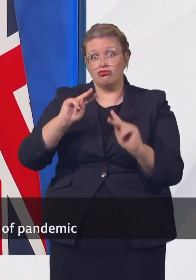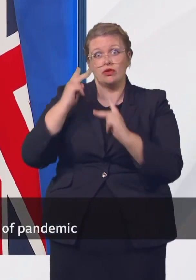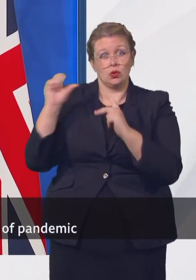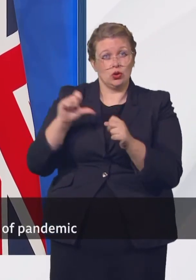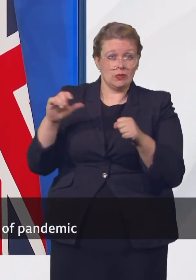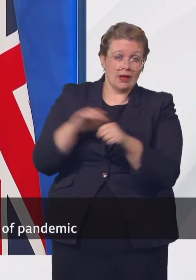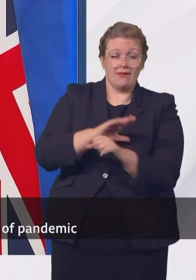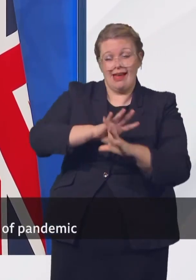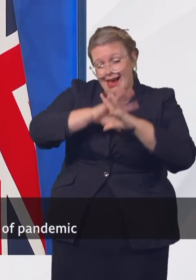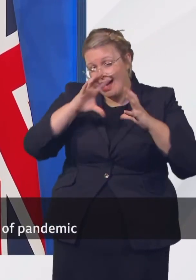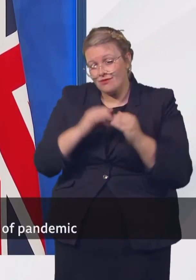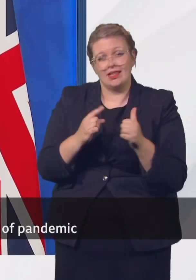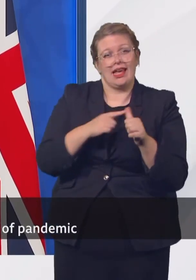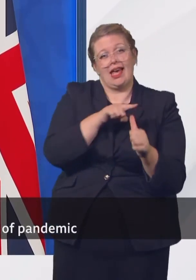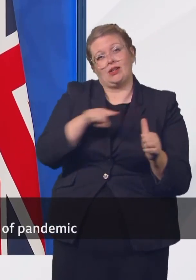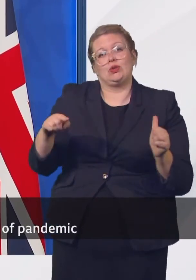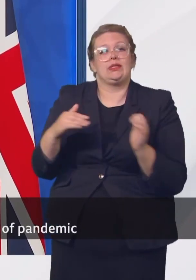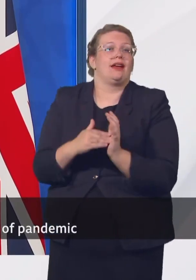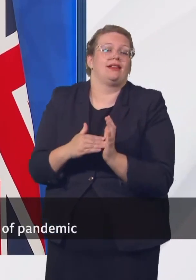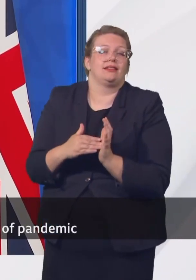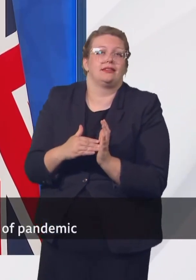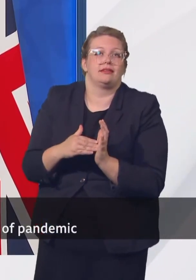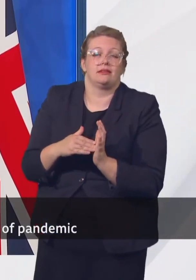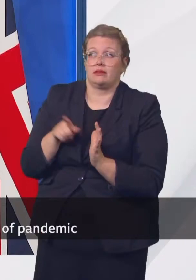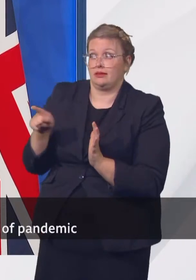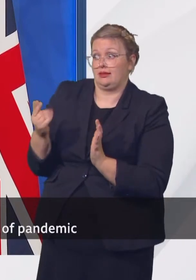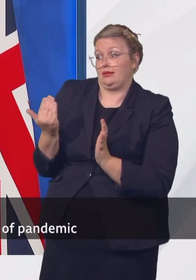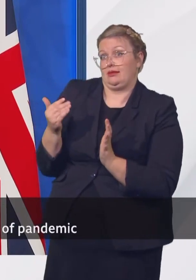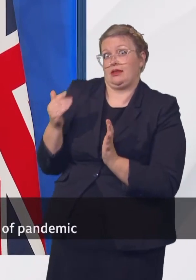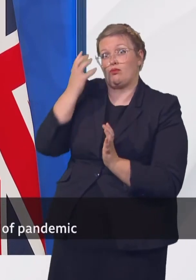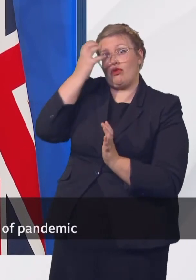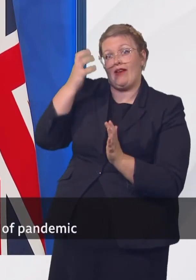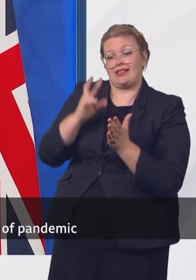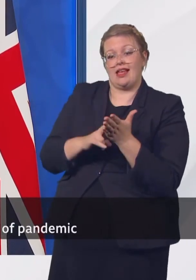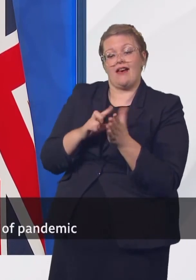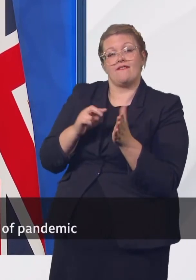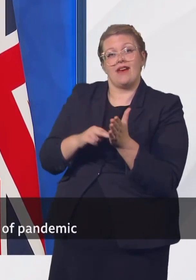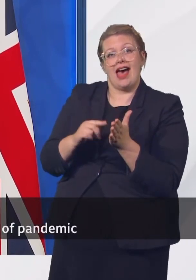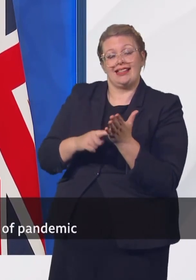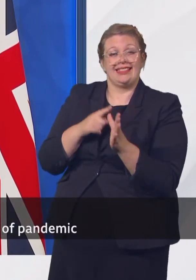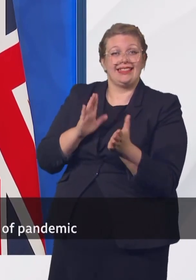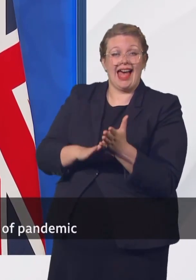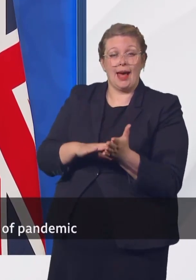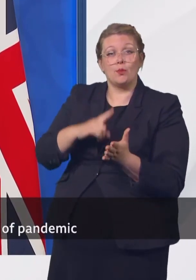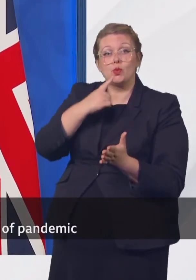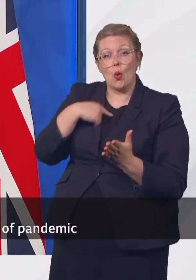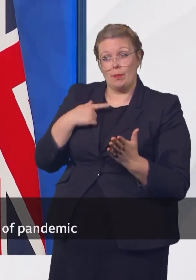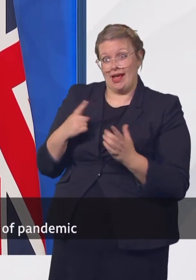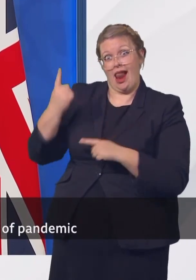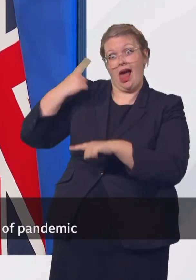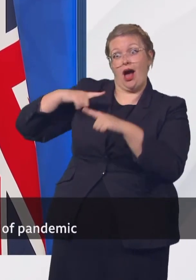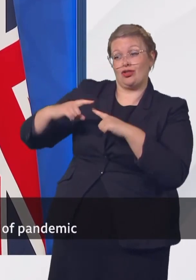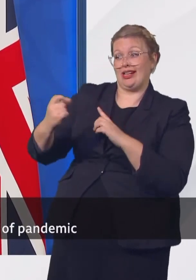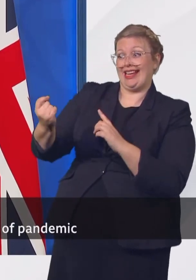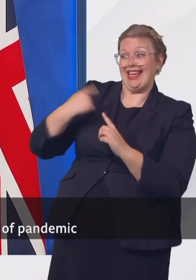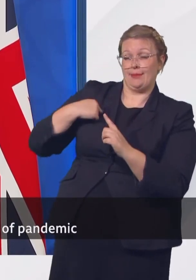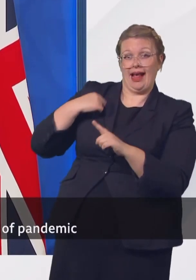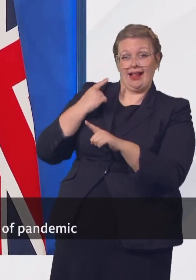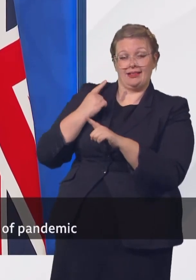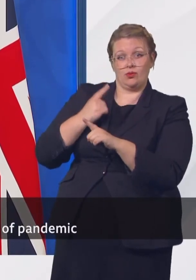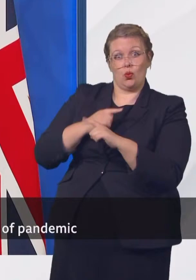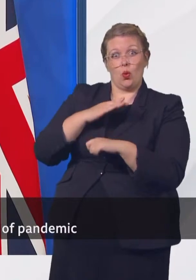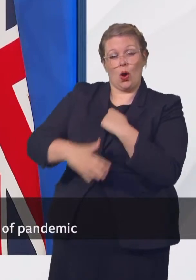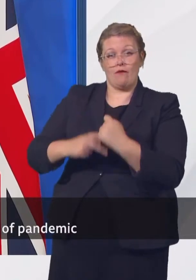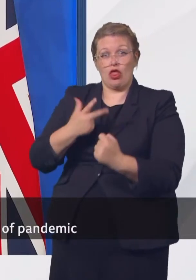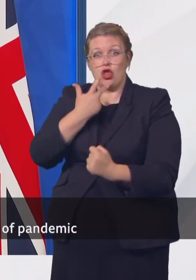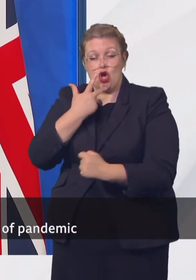that's the point you heard from Jonathan Van-Tam just now, that he emailed me more than a year ago to talk about booster shots. You know, I think